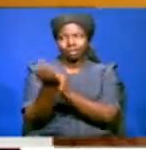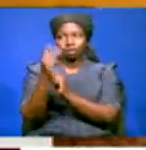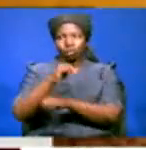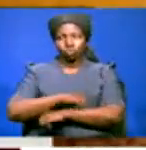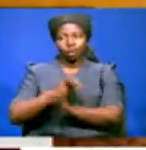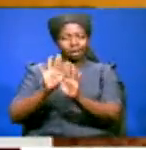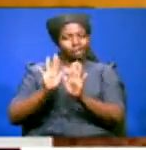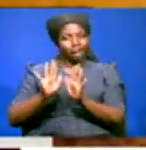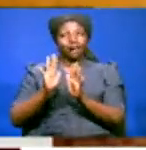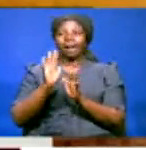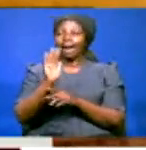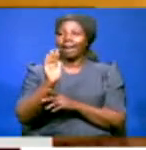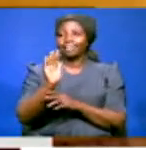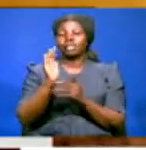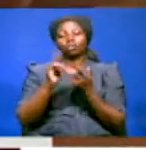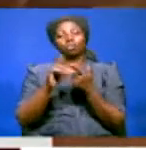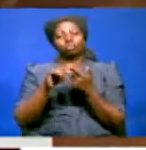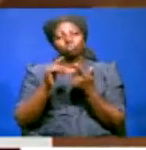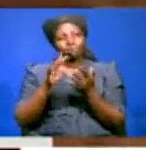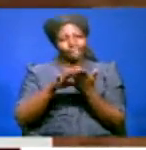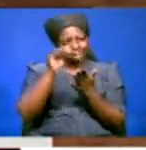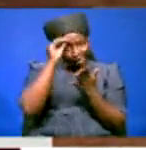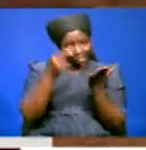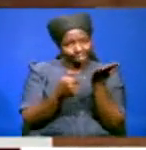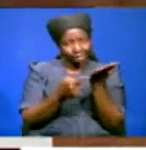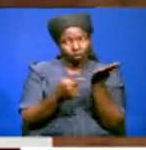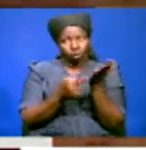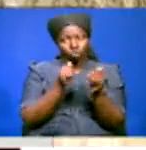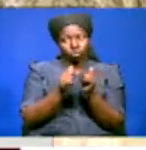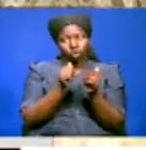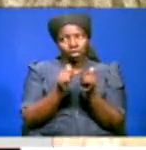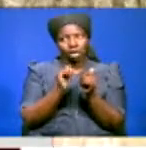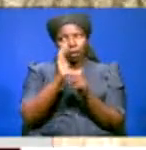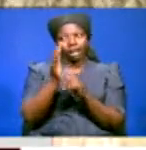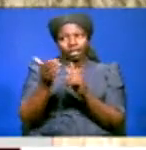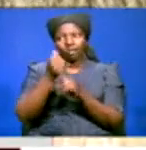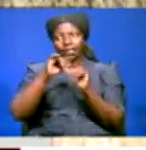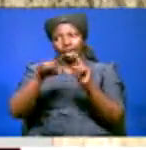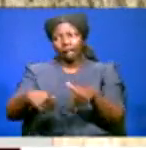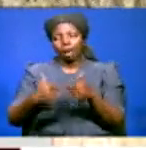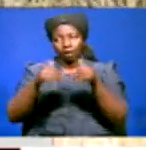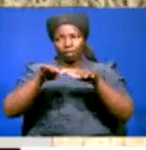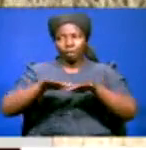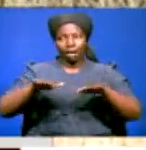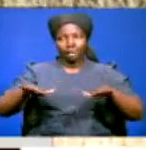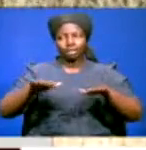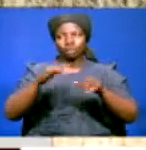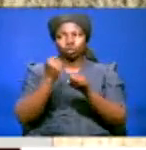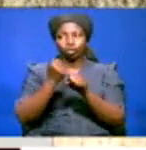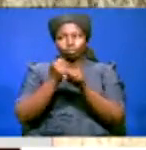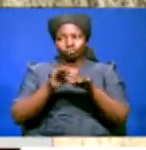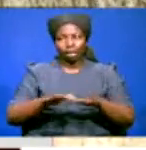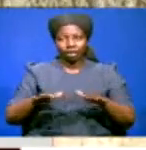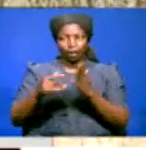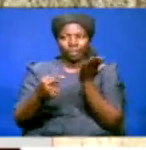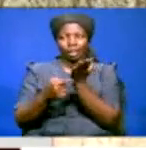called upon to embrace technical courses which will meet the demands of the current job markets. Technical courses are the